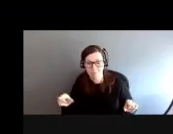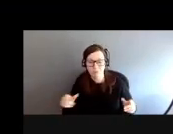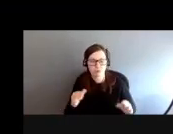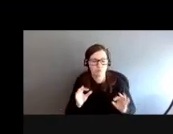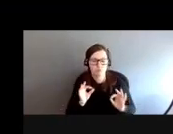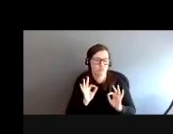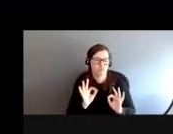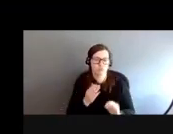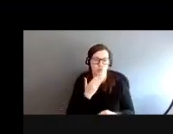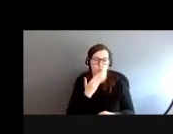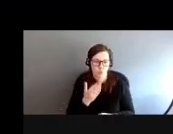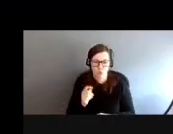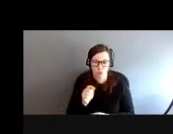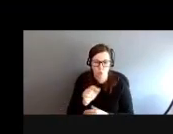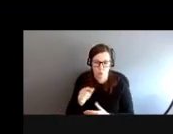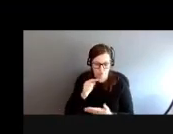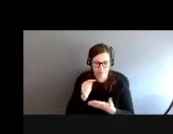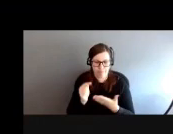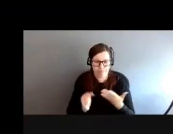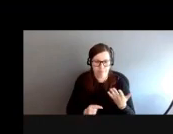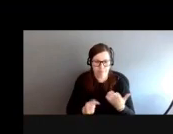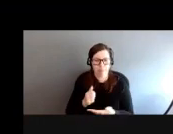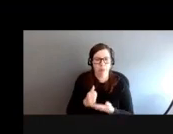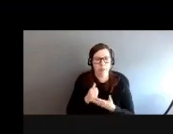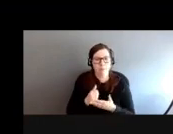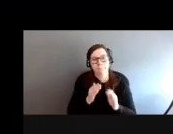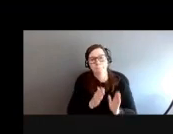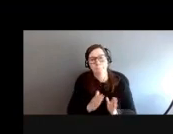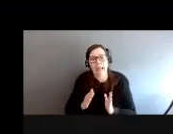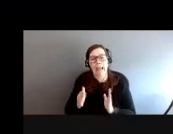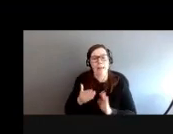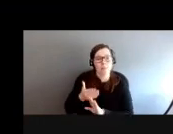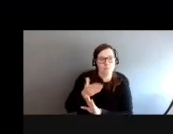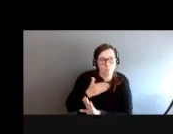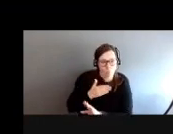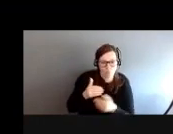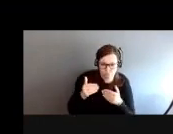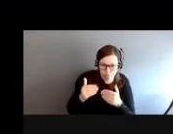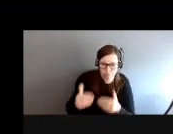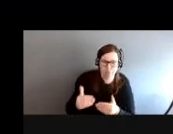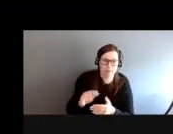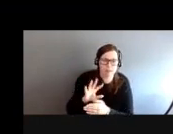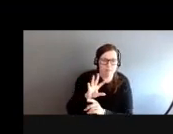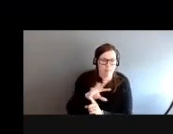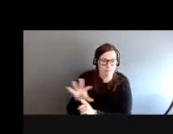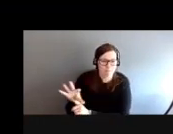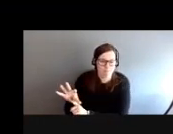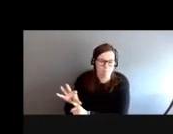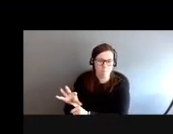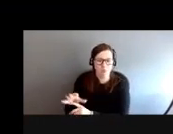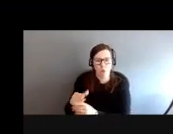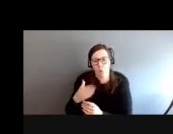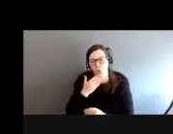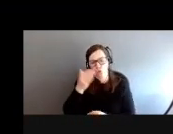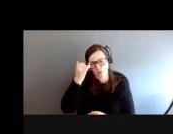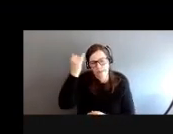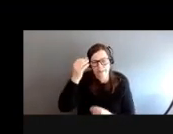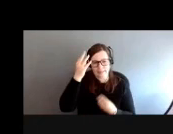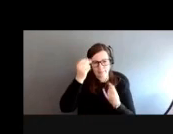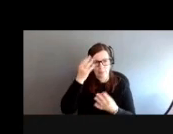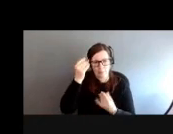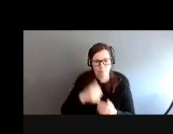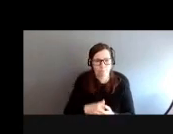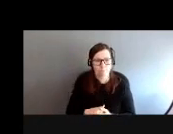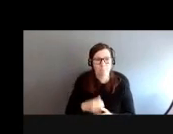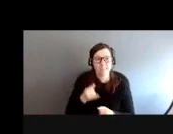it or plan a bit more in advance. So consider that. And the last link on that slide is just other tools. I found an